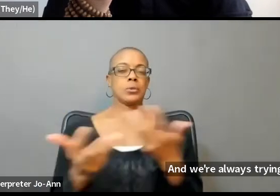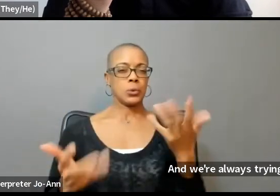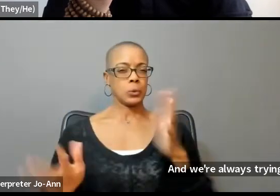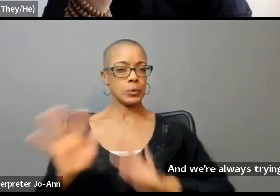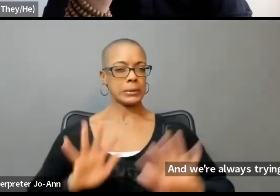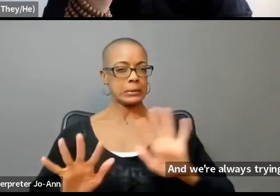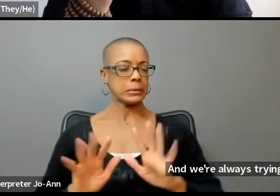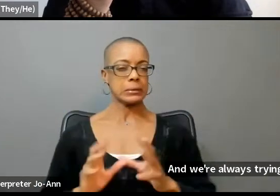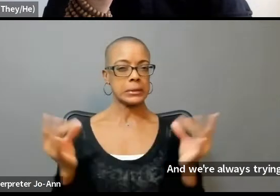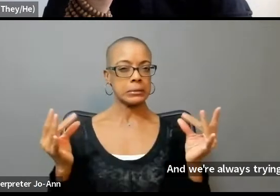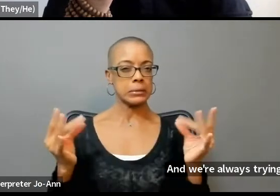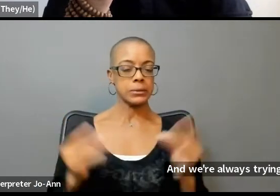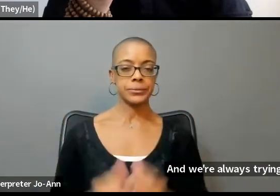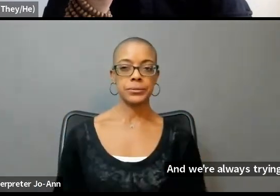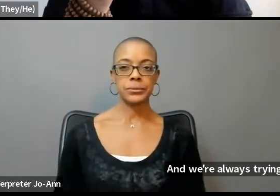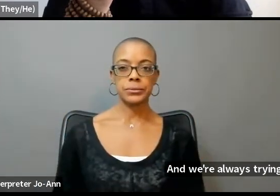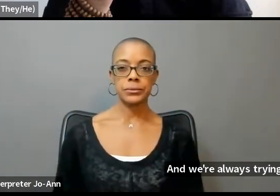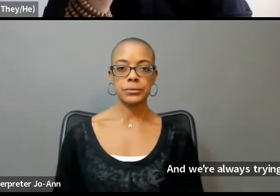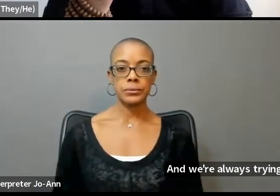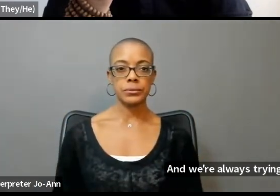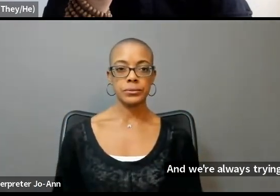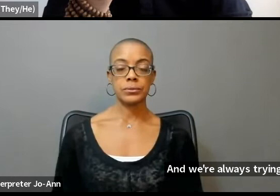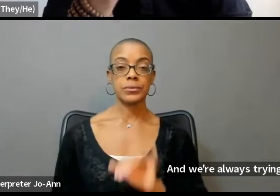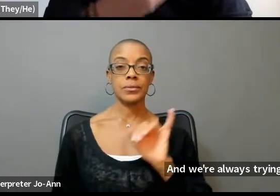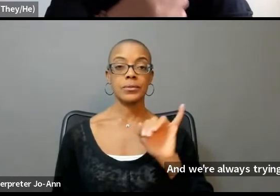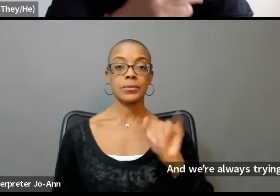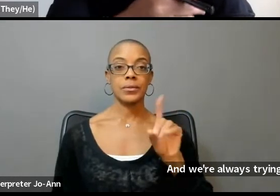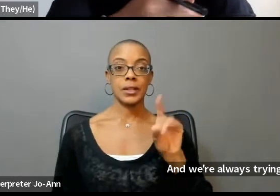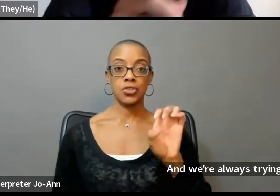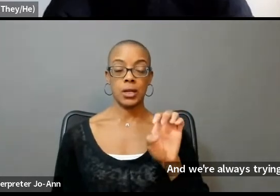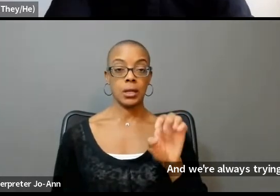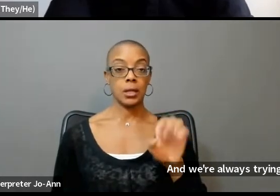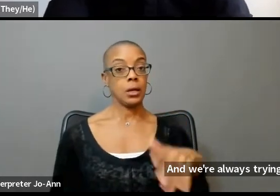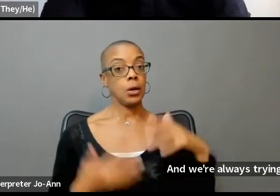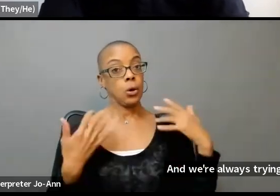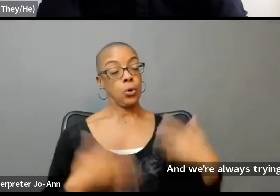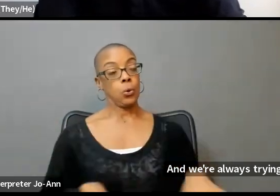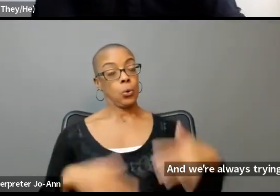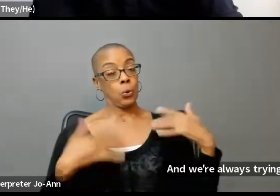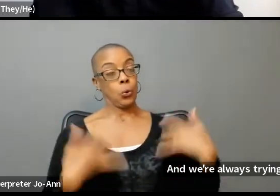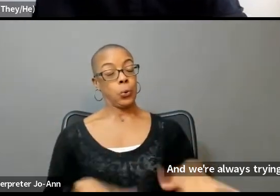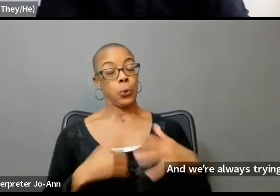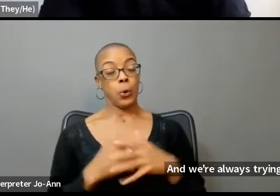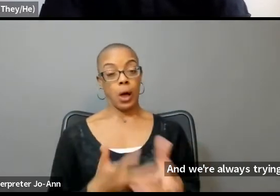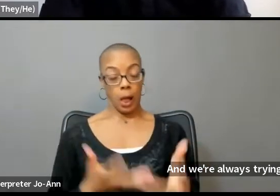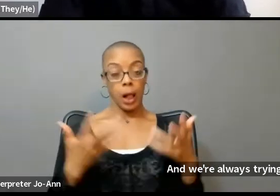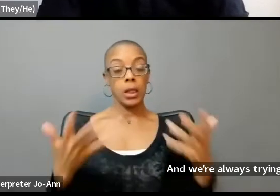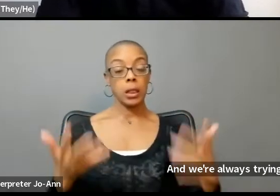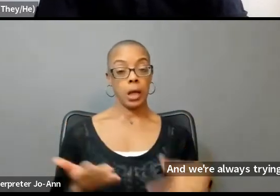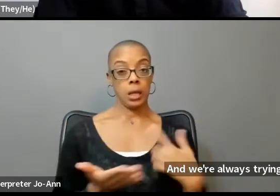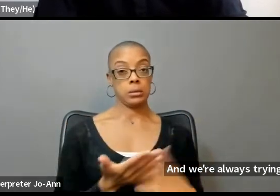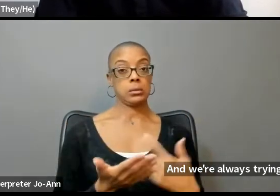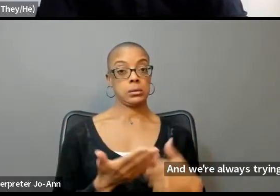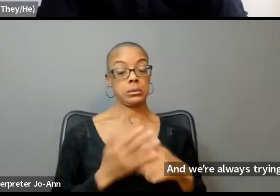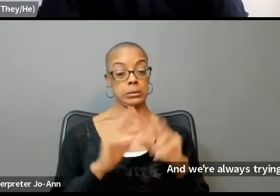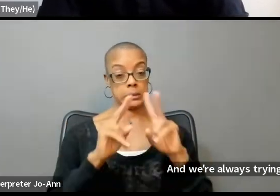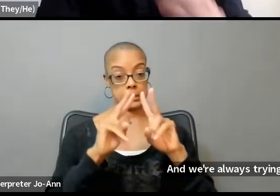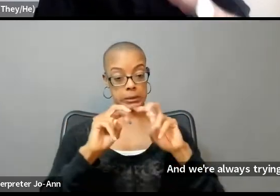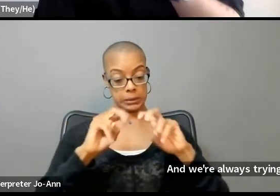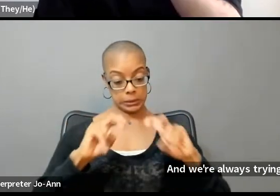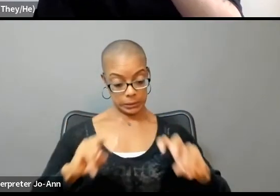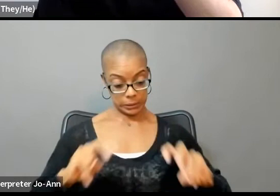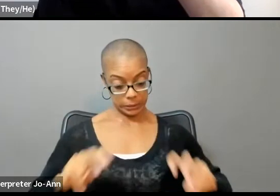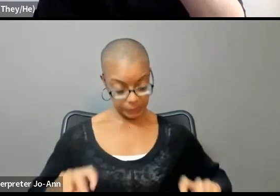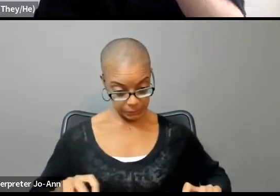Well, let's see, there's a lot to unpack from that. I guess I should start